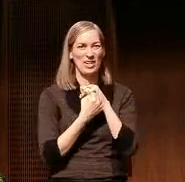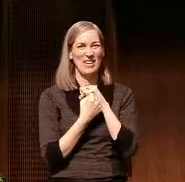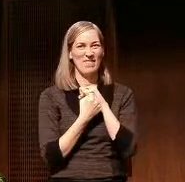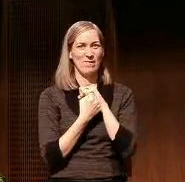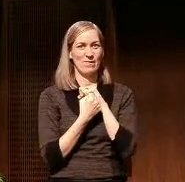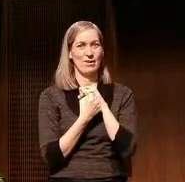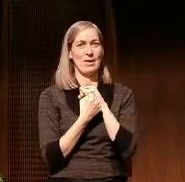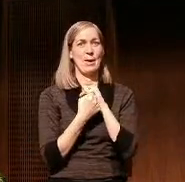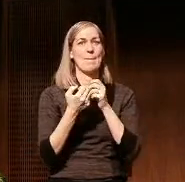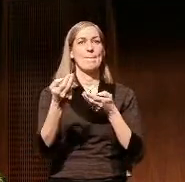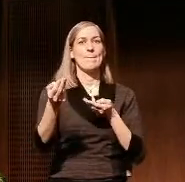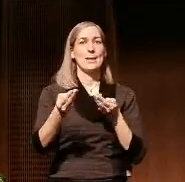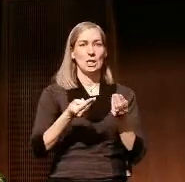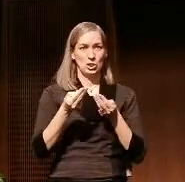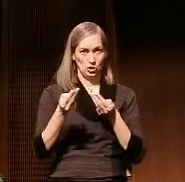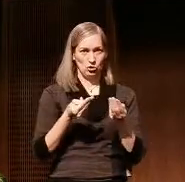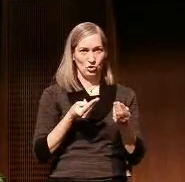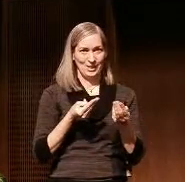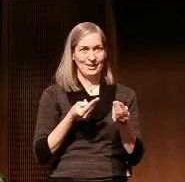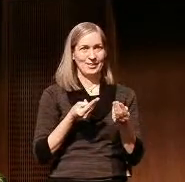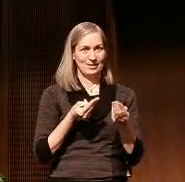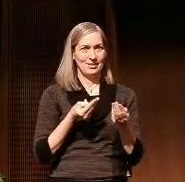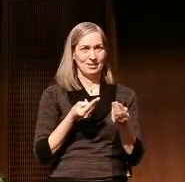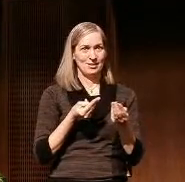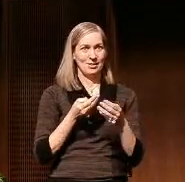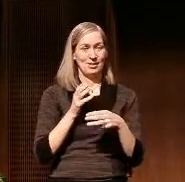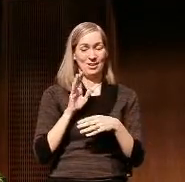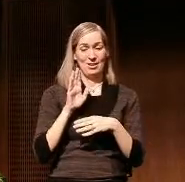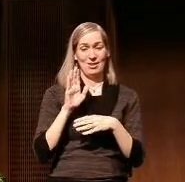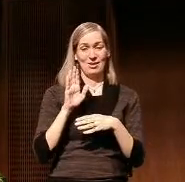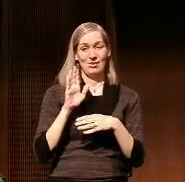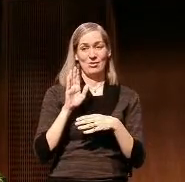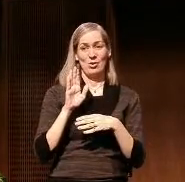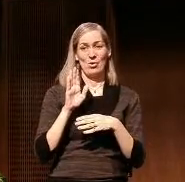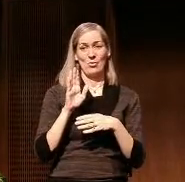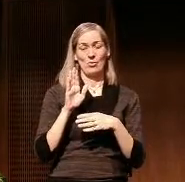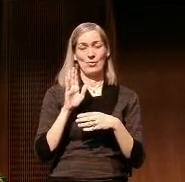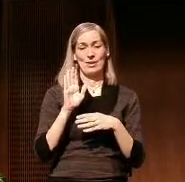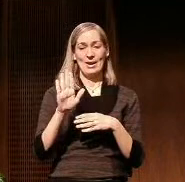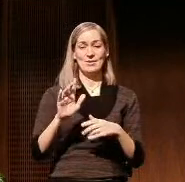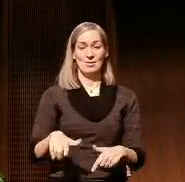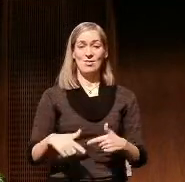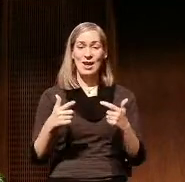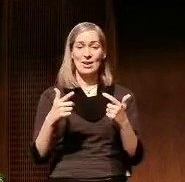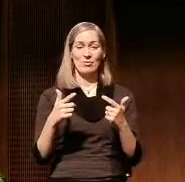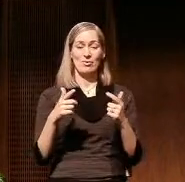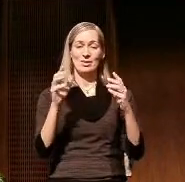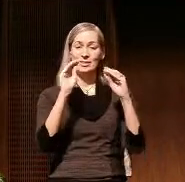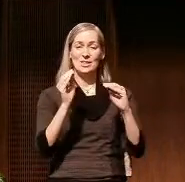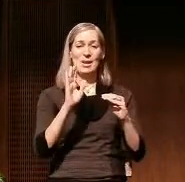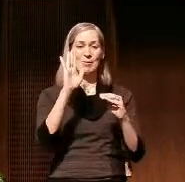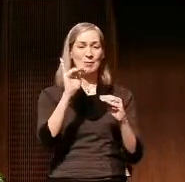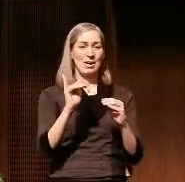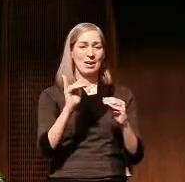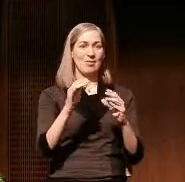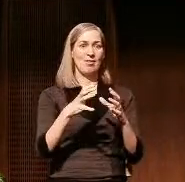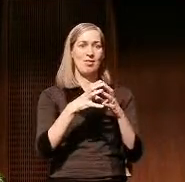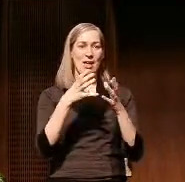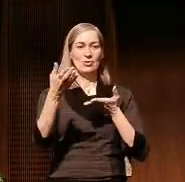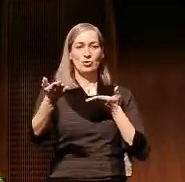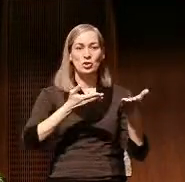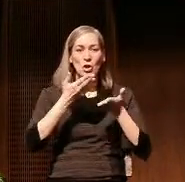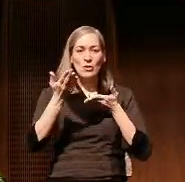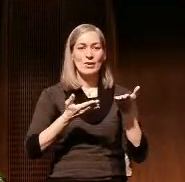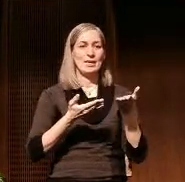life was not just shaped by all of those great deeds of ministry and service.